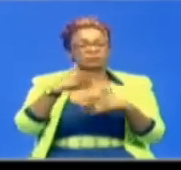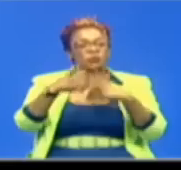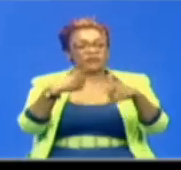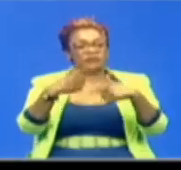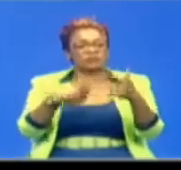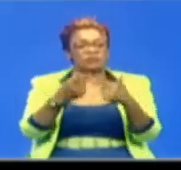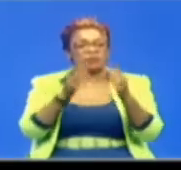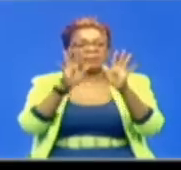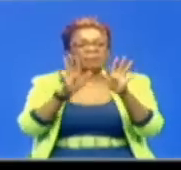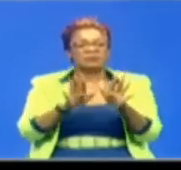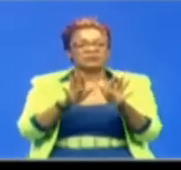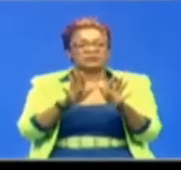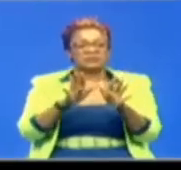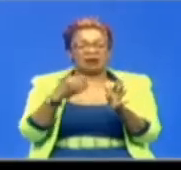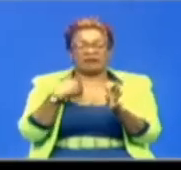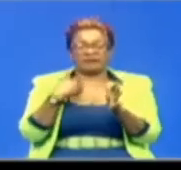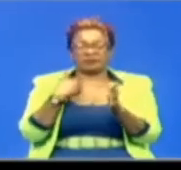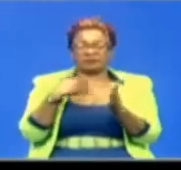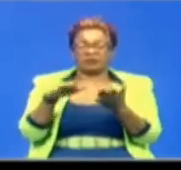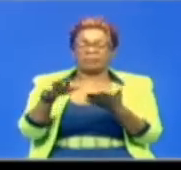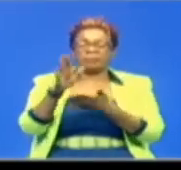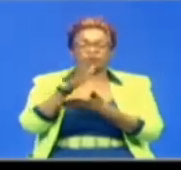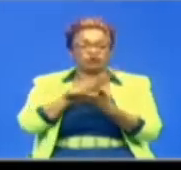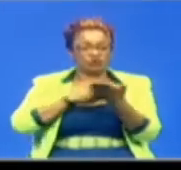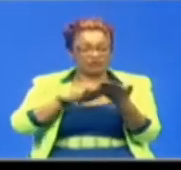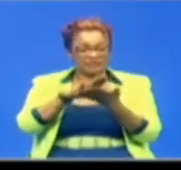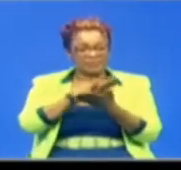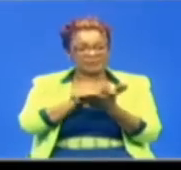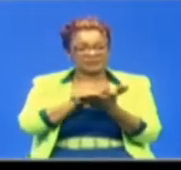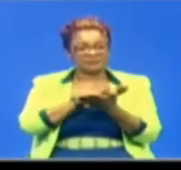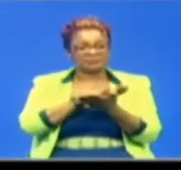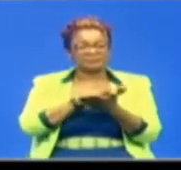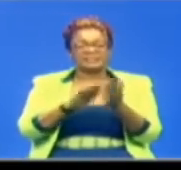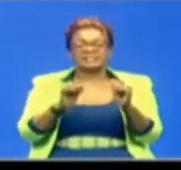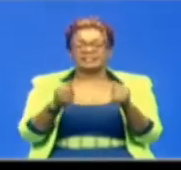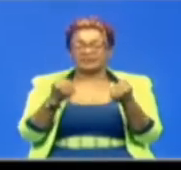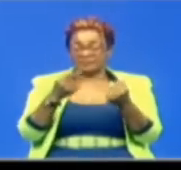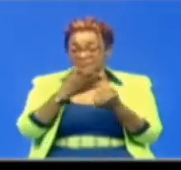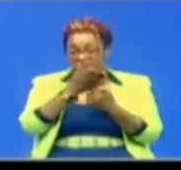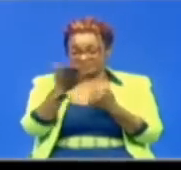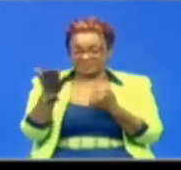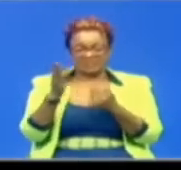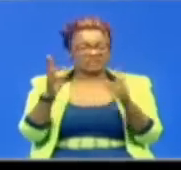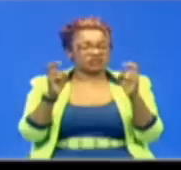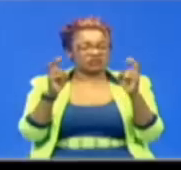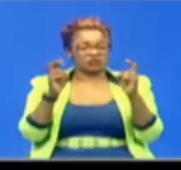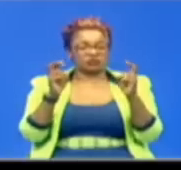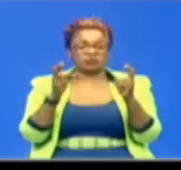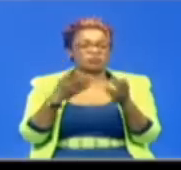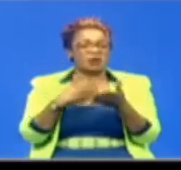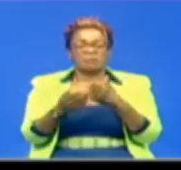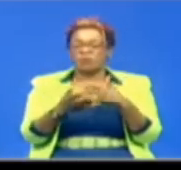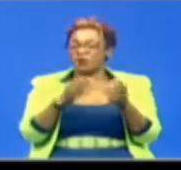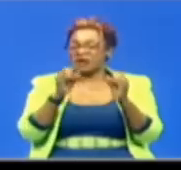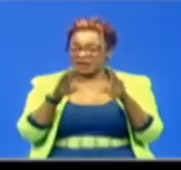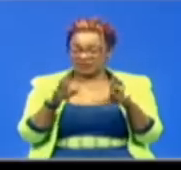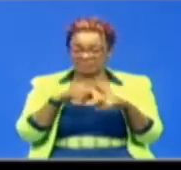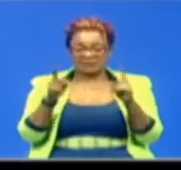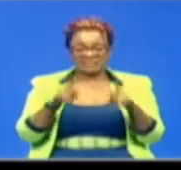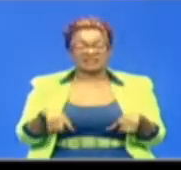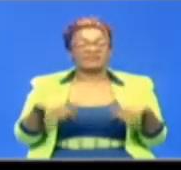them reduction of environmental pollution. Saving the environment is not just an issue anymore. It is a survival